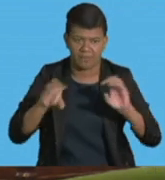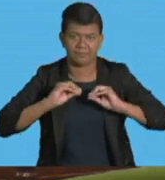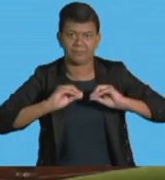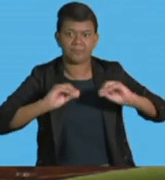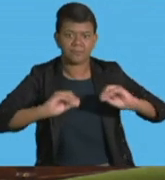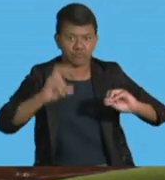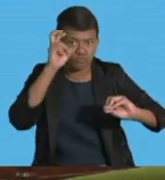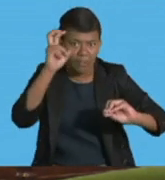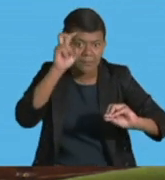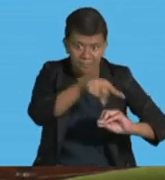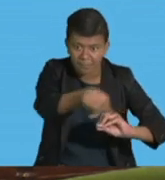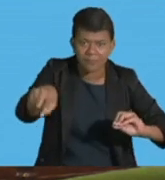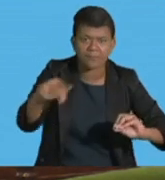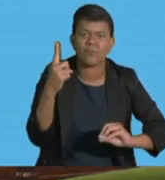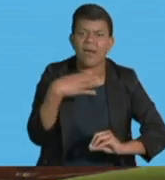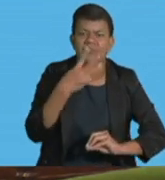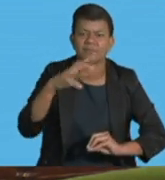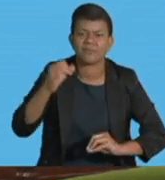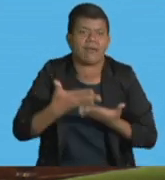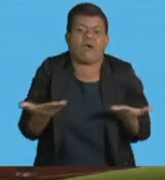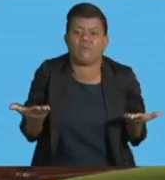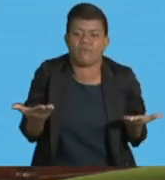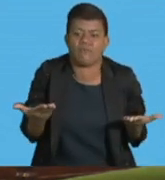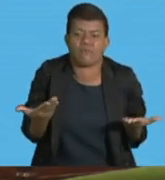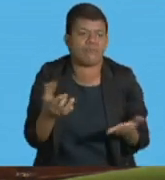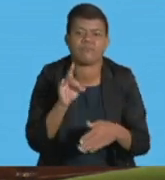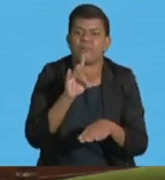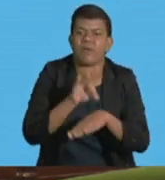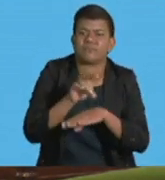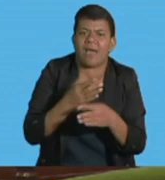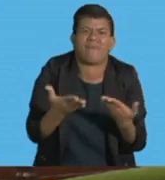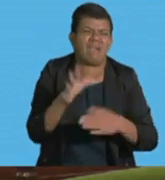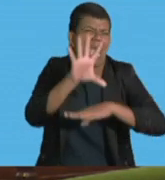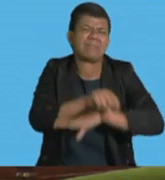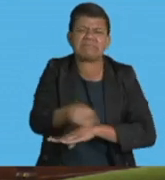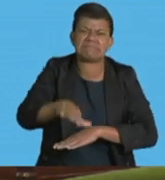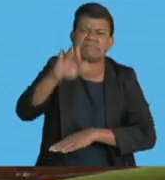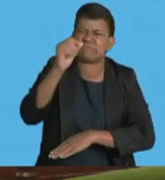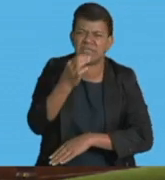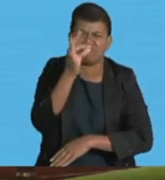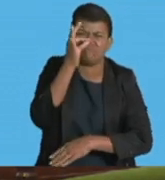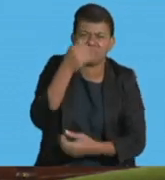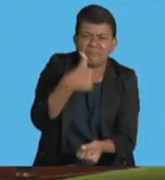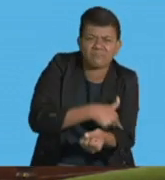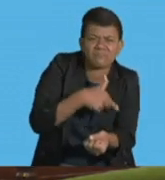in basic counselling skills last year, and we have 2 counsellors working for the Ministry in the Western and Eastern divisions.